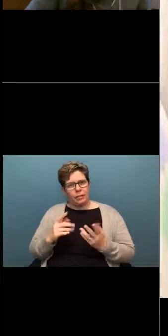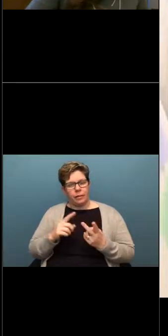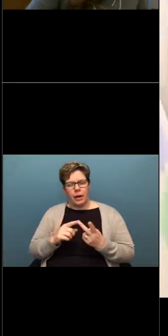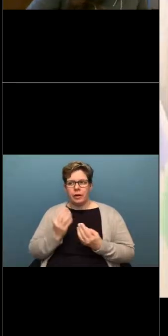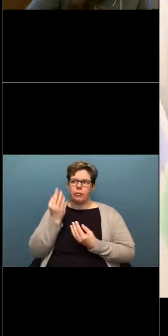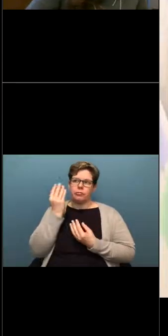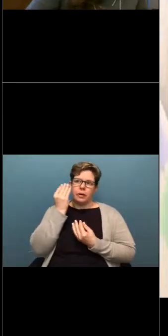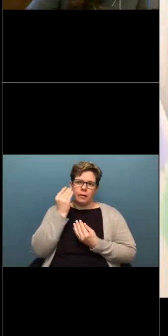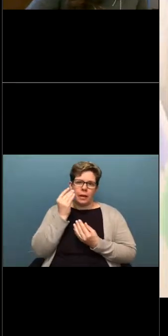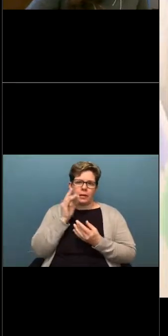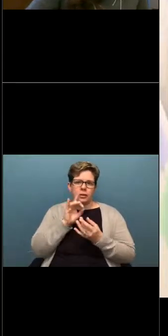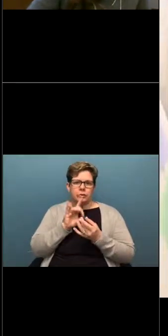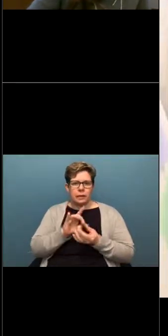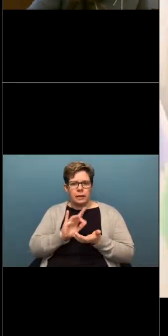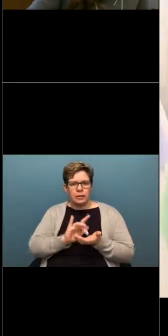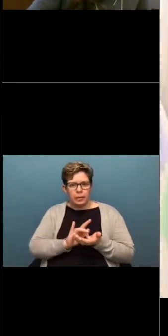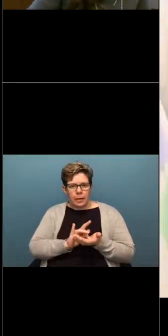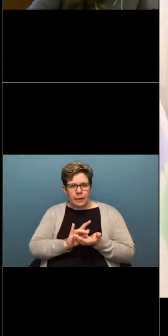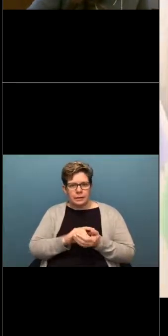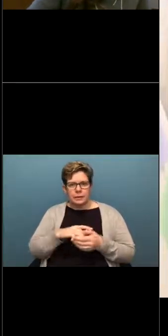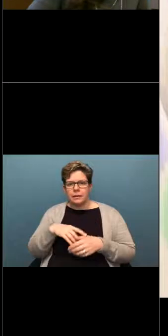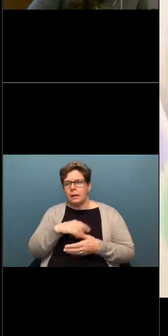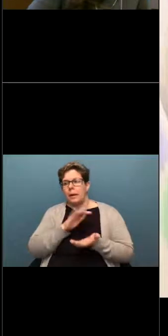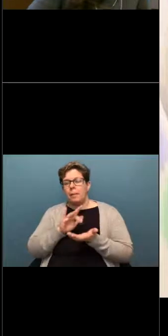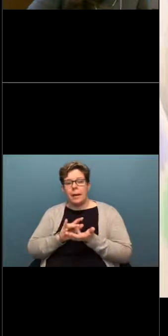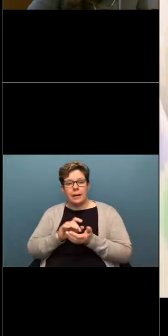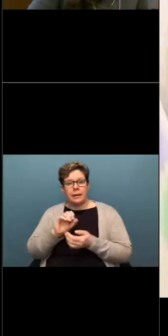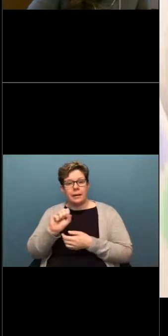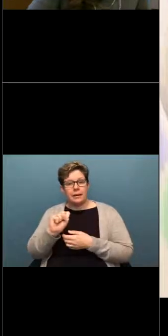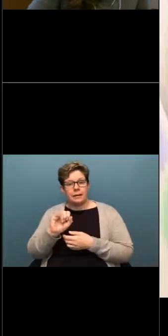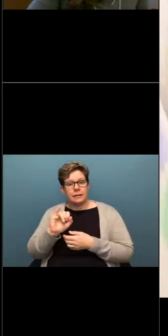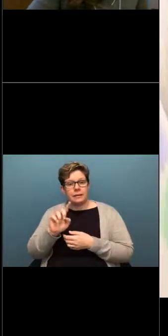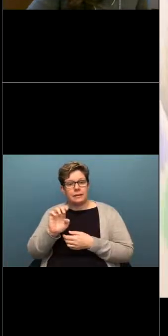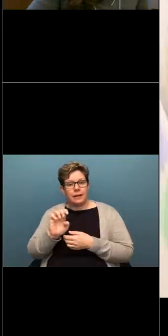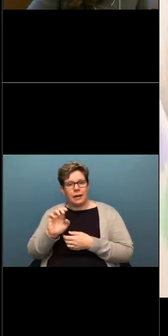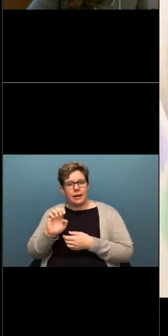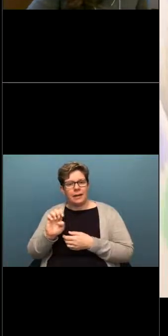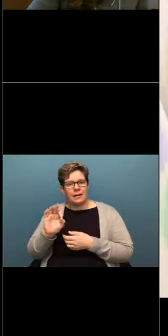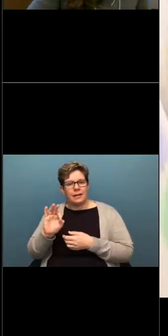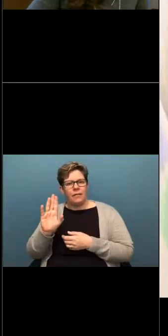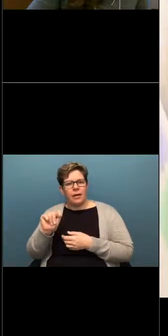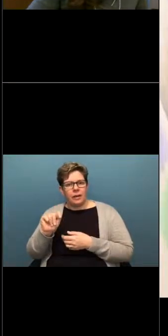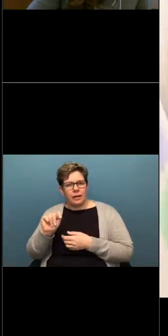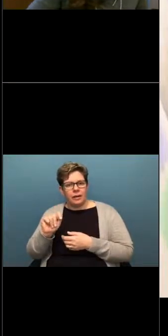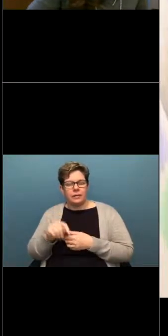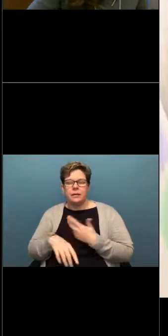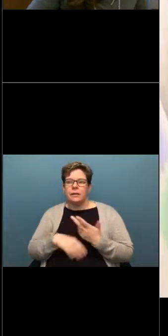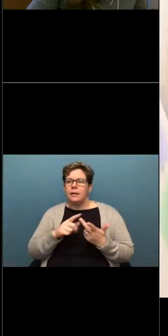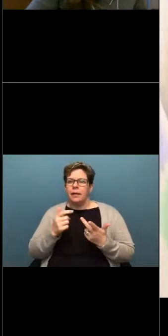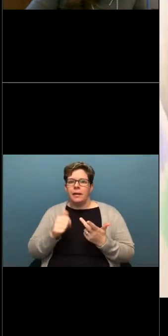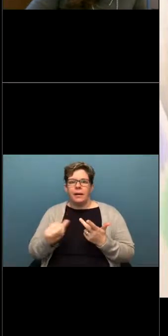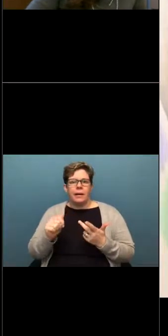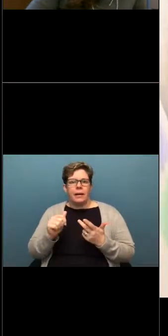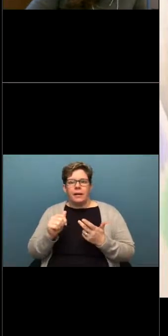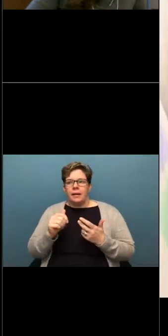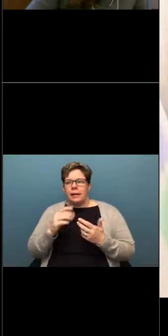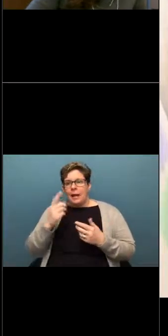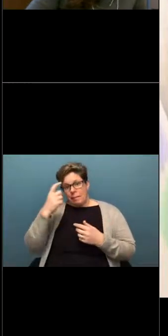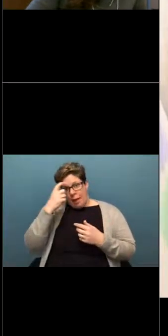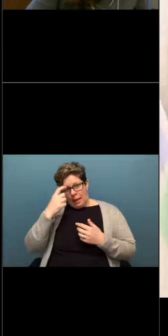on medications, medication side effects, anything that includes mental, emotional, or physical side effects you